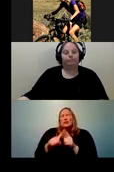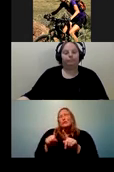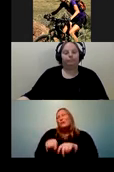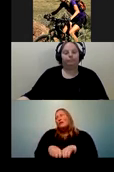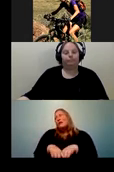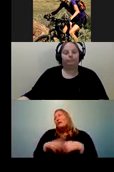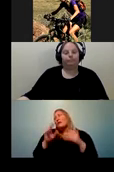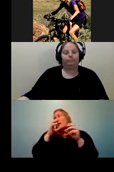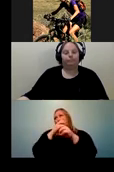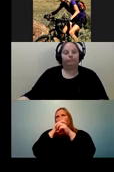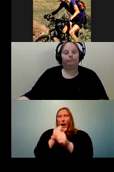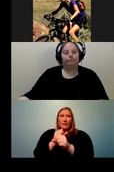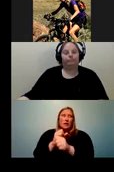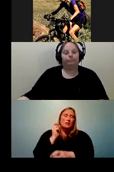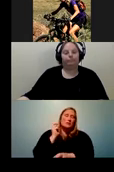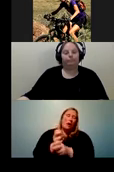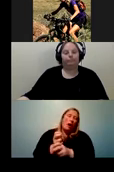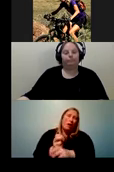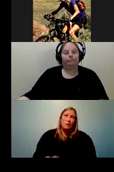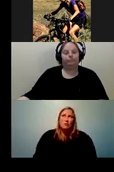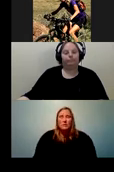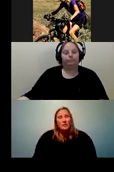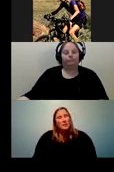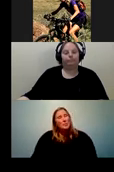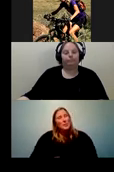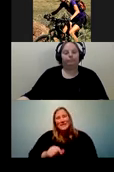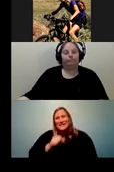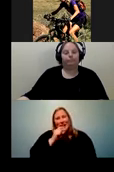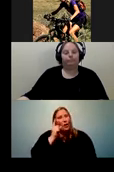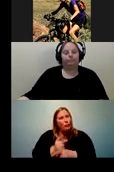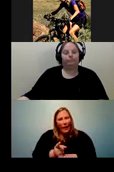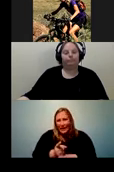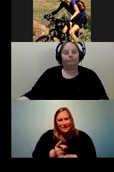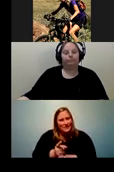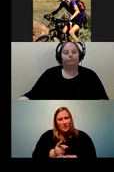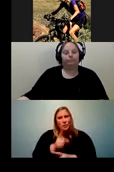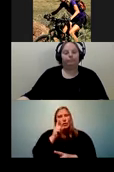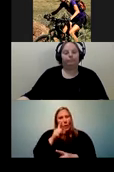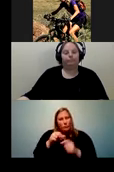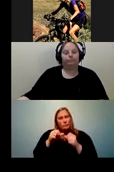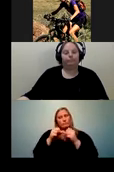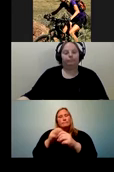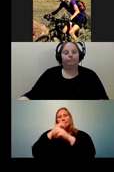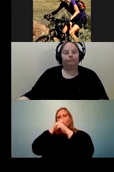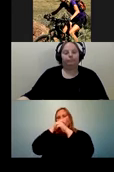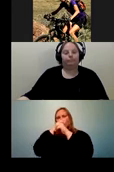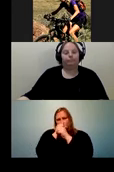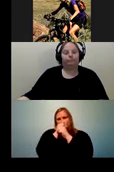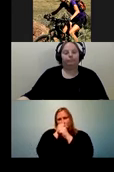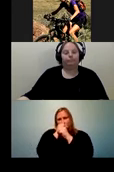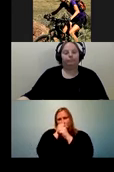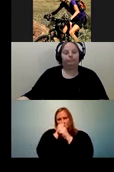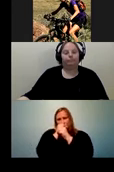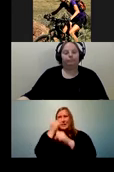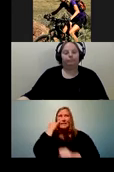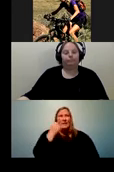confidentiality. It doesn't ever make it right. So convenience is a trigger for a lot of us, though. If I could just tell